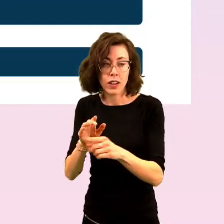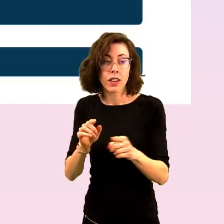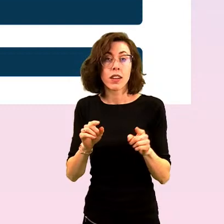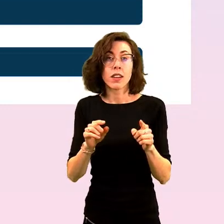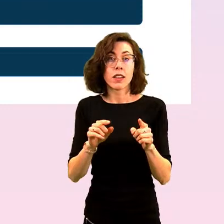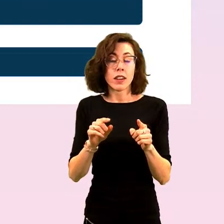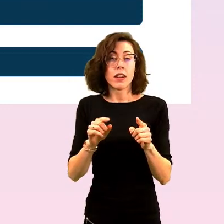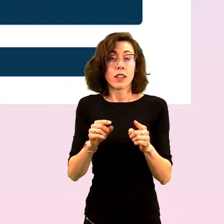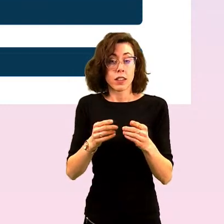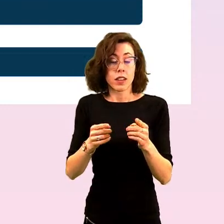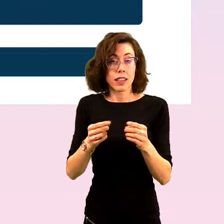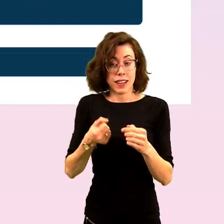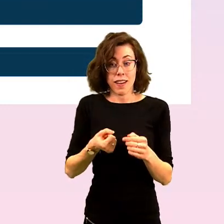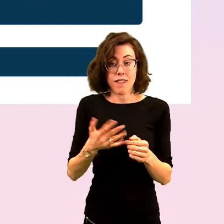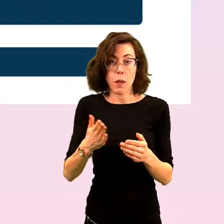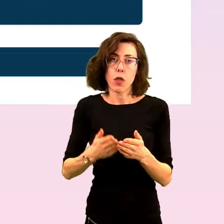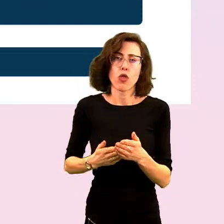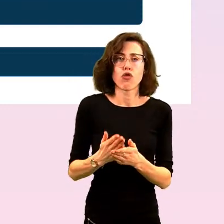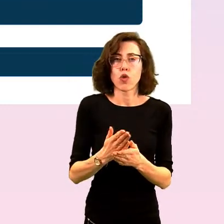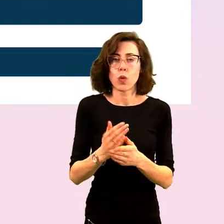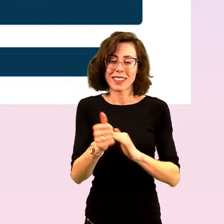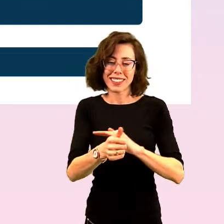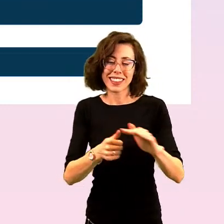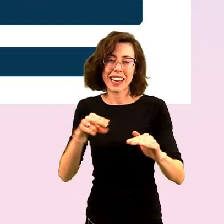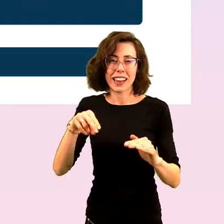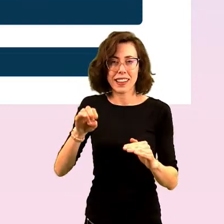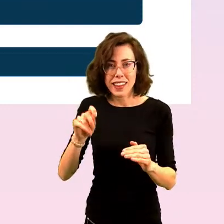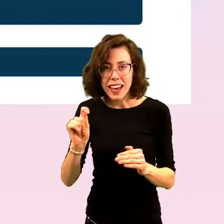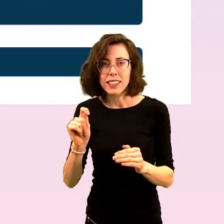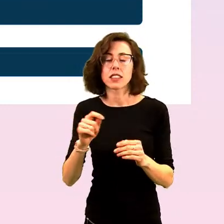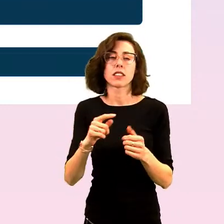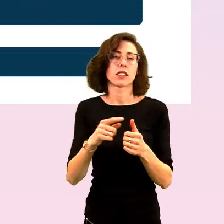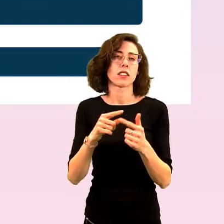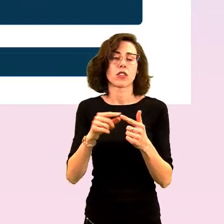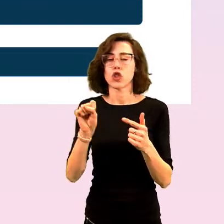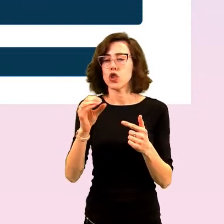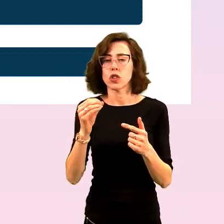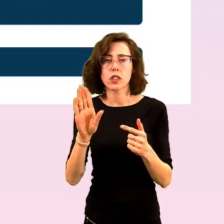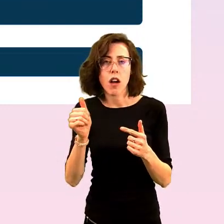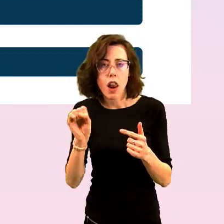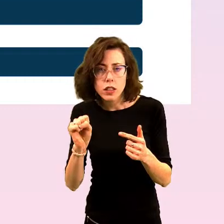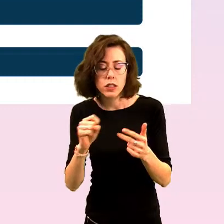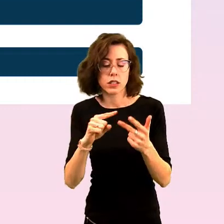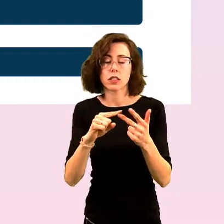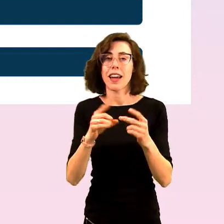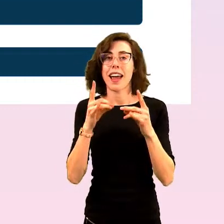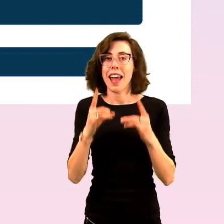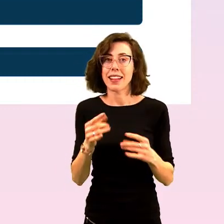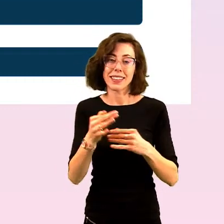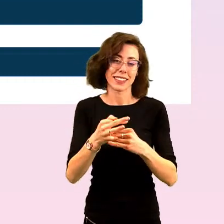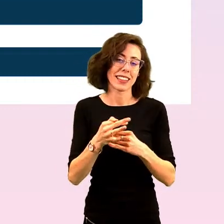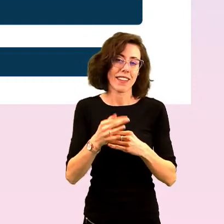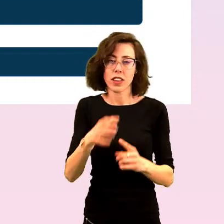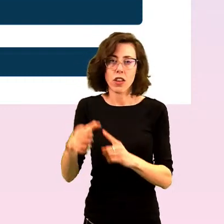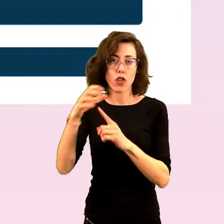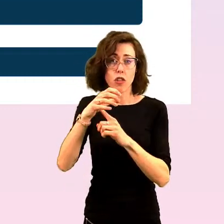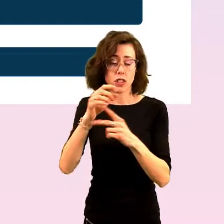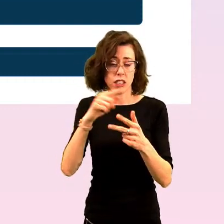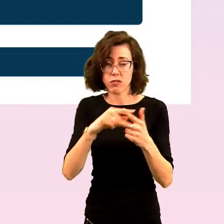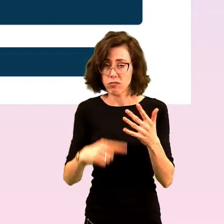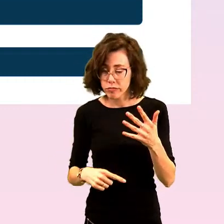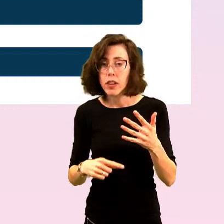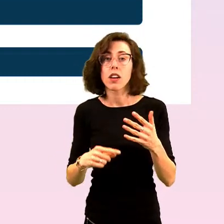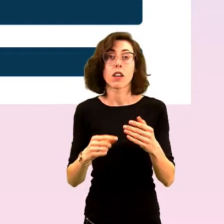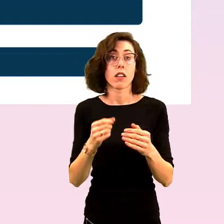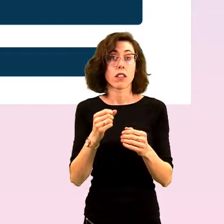and ETBs, through SkillsNet, the Health and Safety Authority, all of these. And they're all online, they're all available,